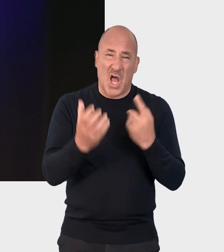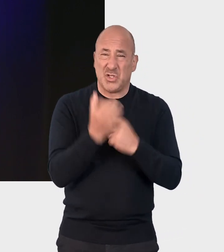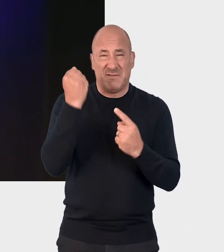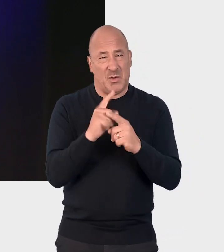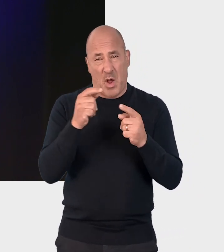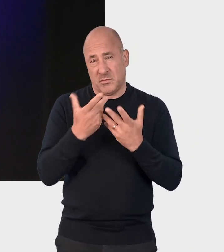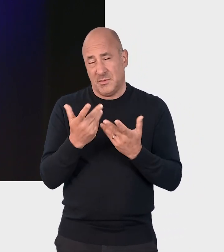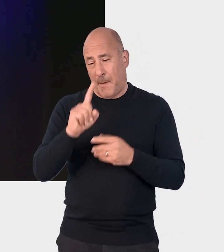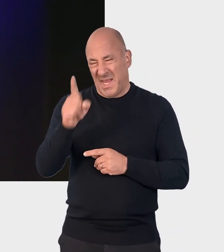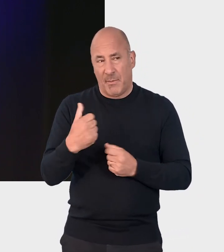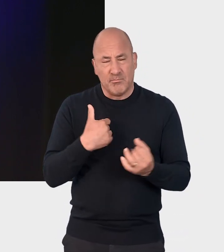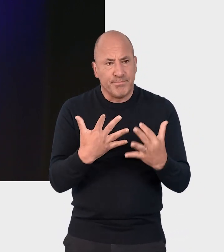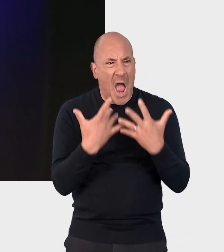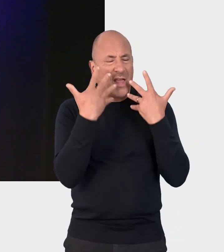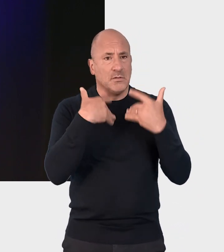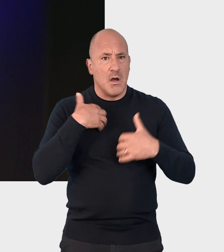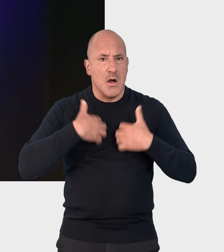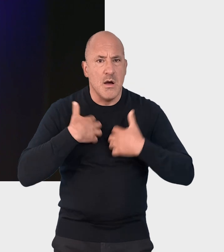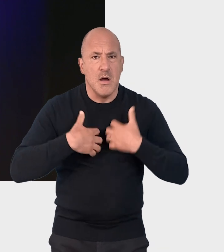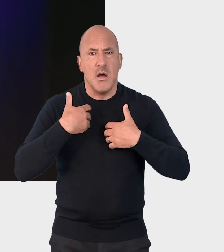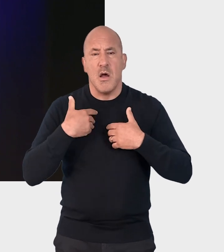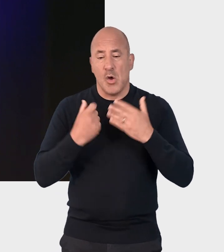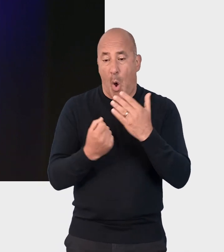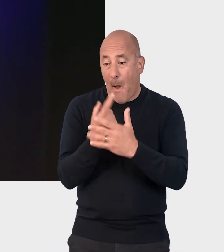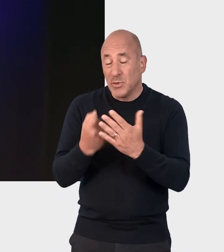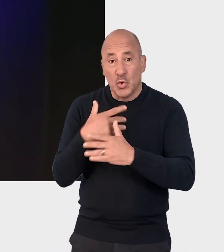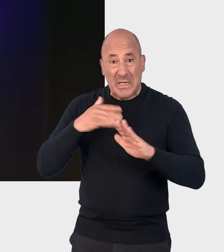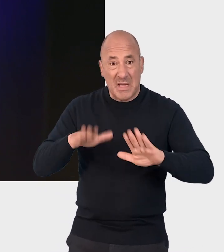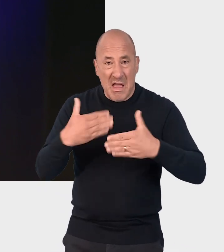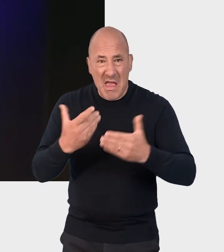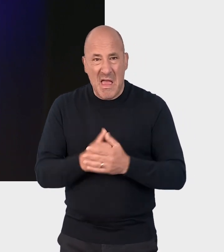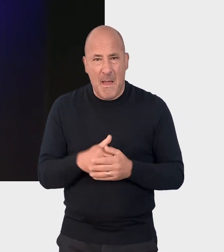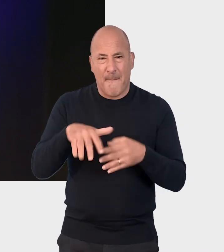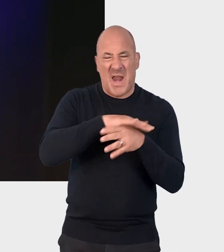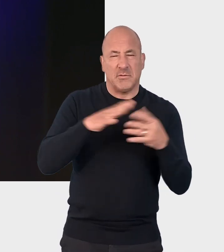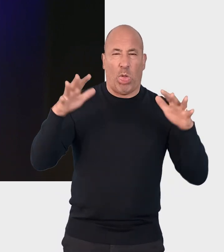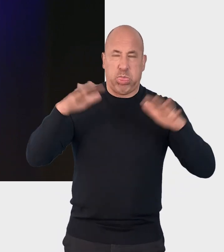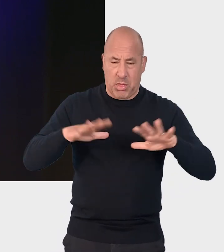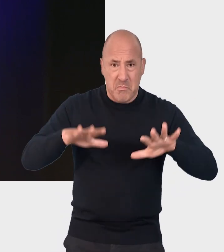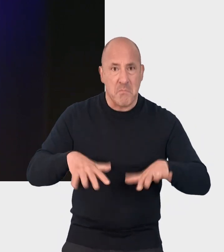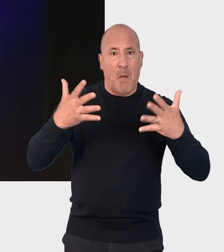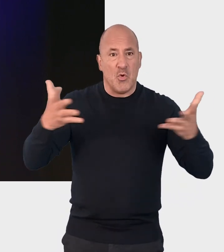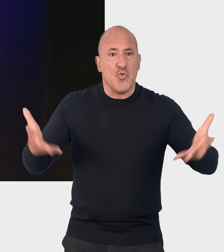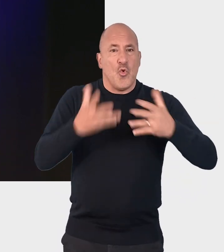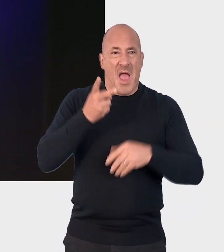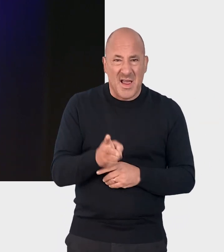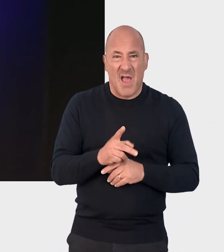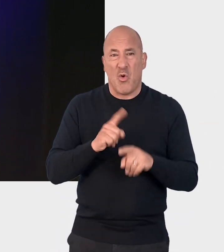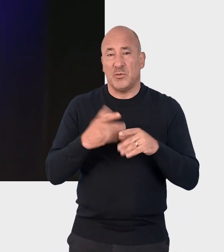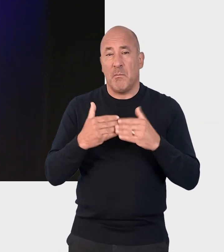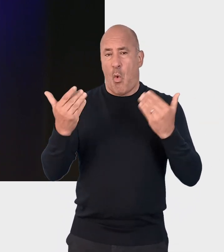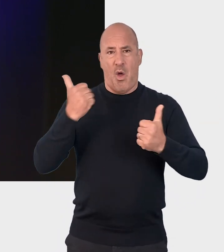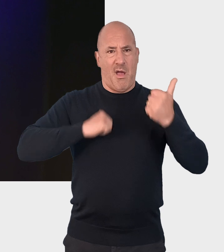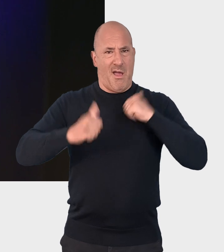taking part in this conference are achieving every day in inspiring people, in opening up opportunities, in